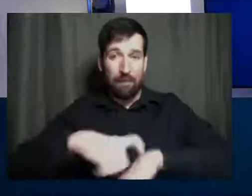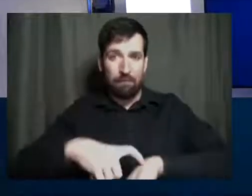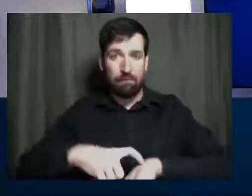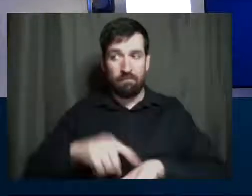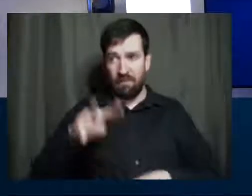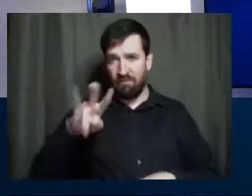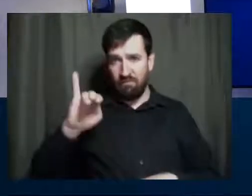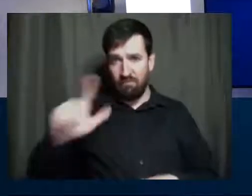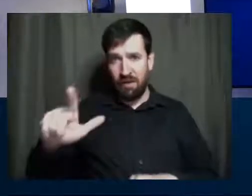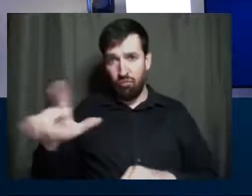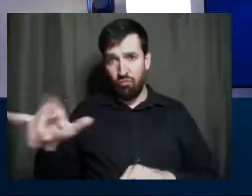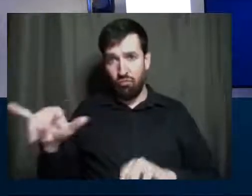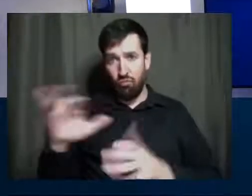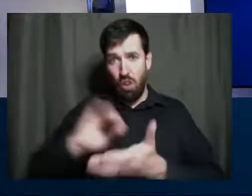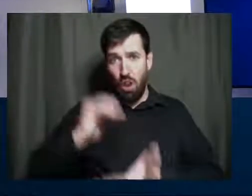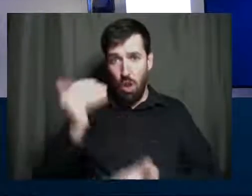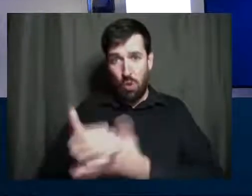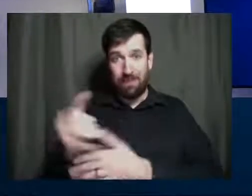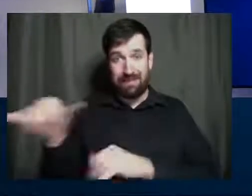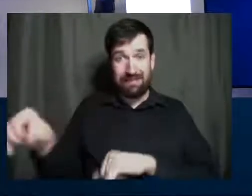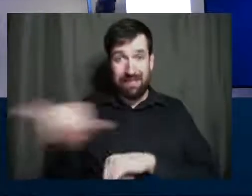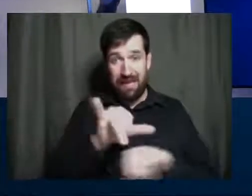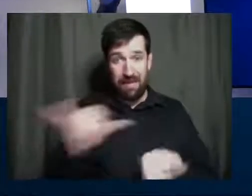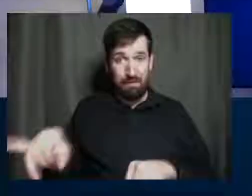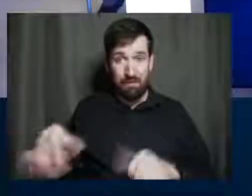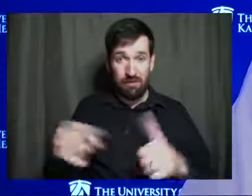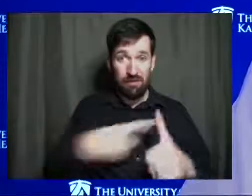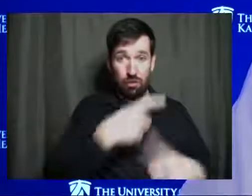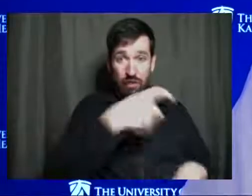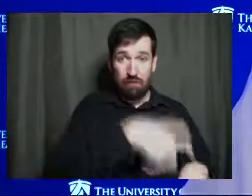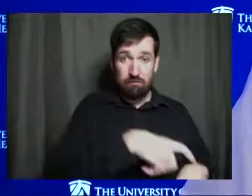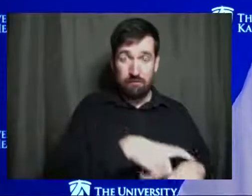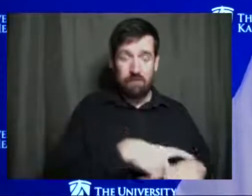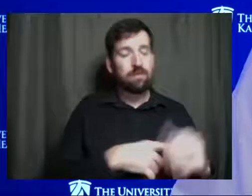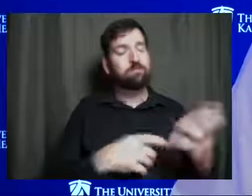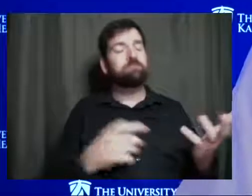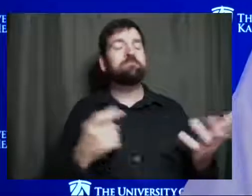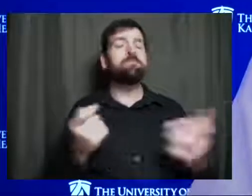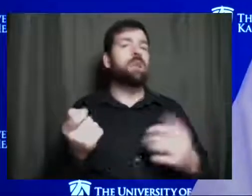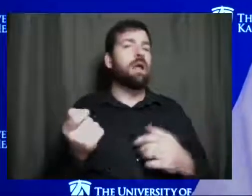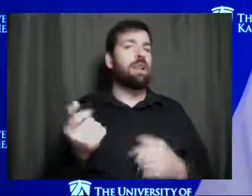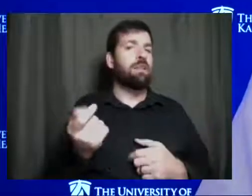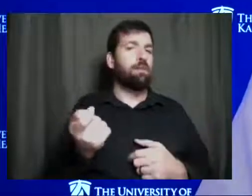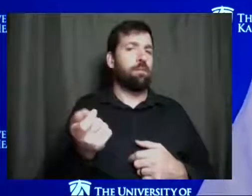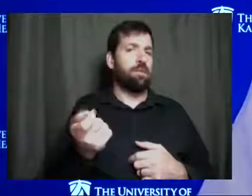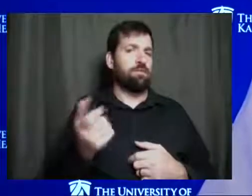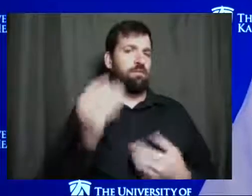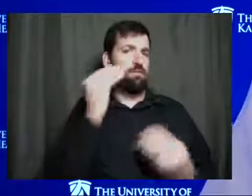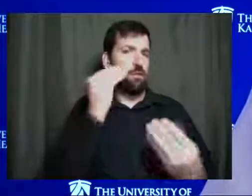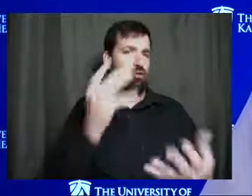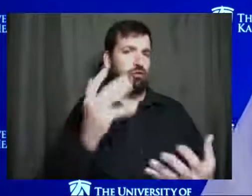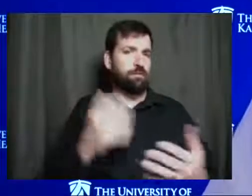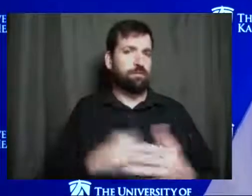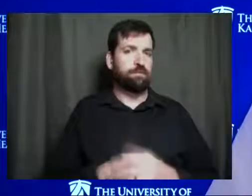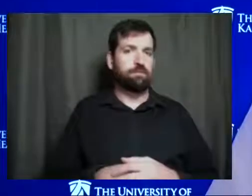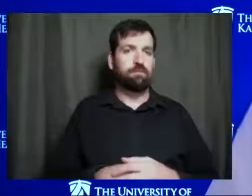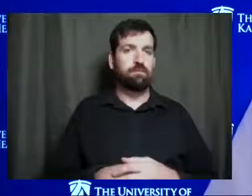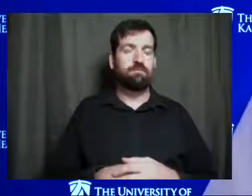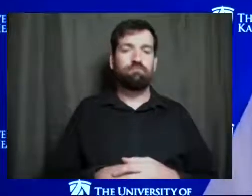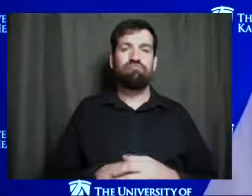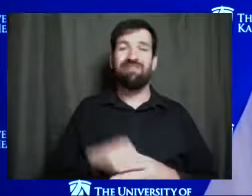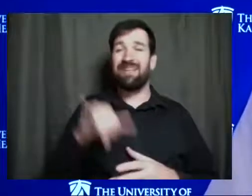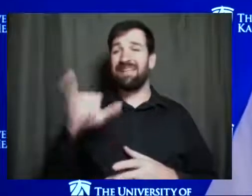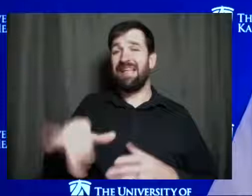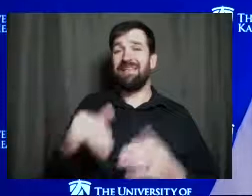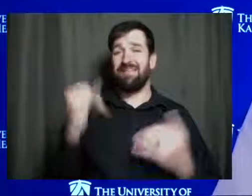COVID before getting the vaccine and the boosters? So there's a little bit of information about this. This general scenario, and the